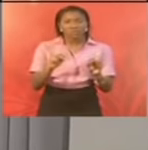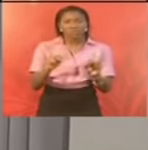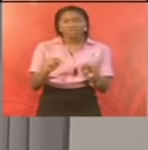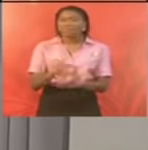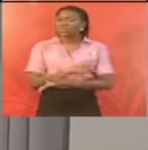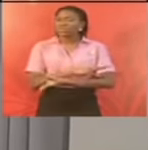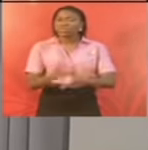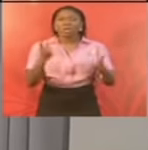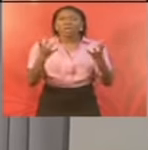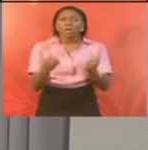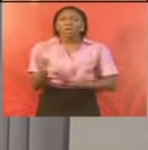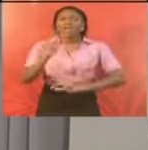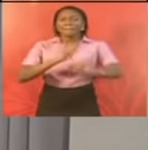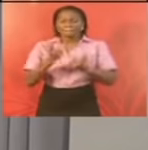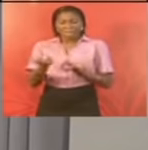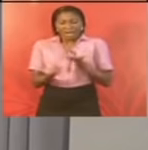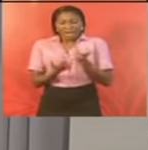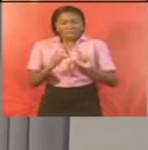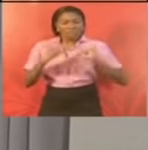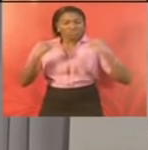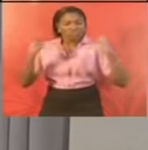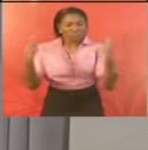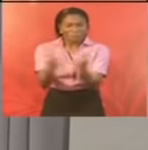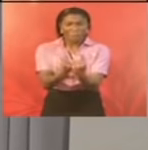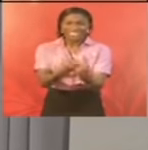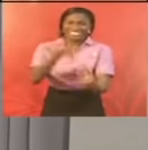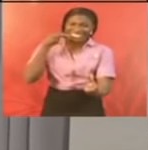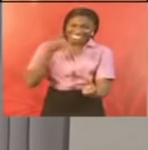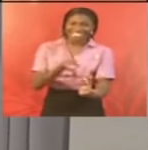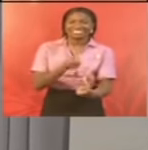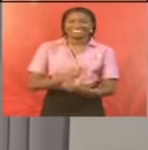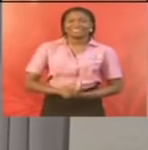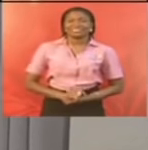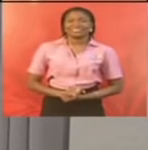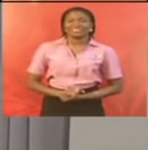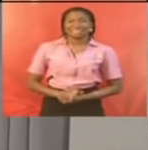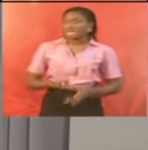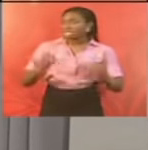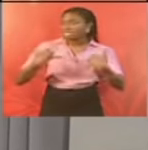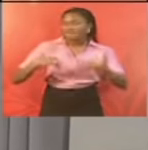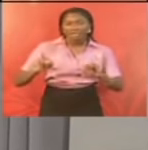anti-congregation issue. And we are still getting reports